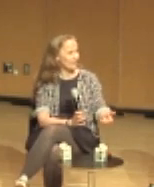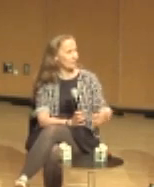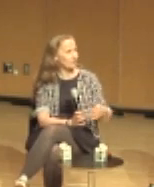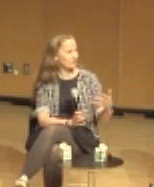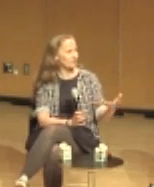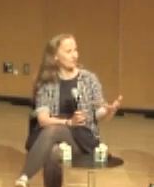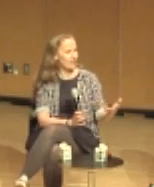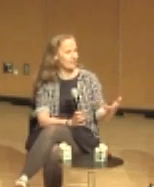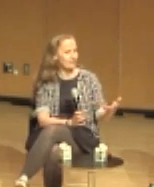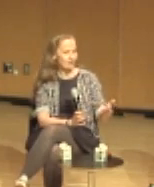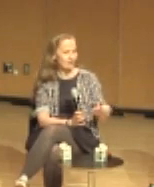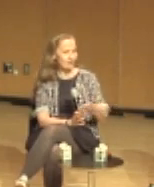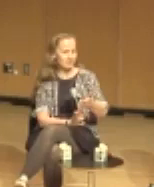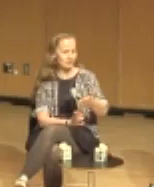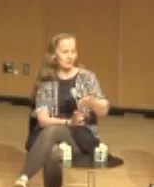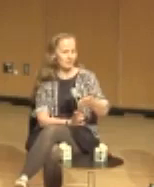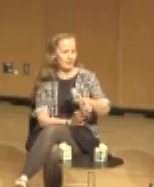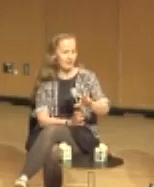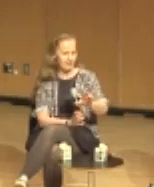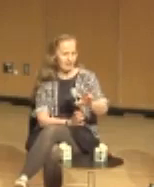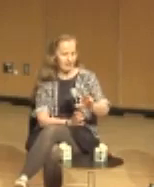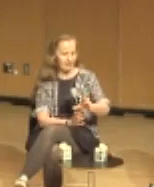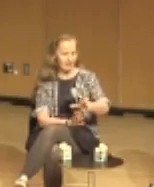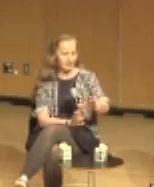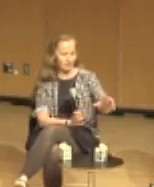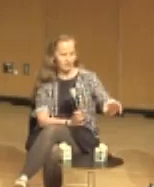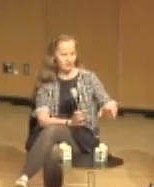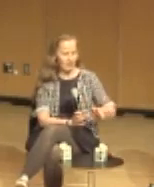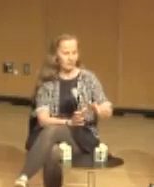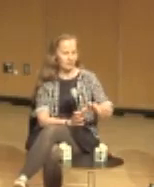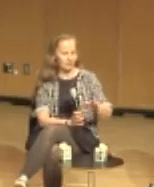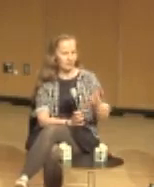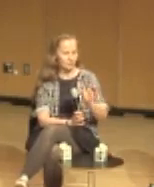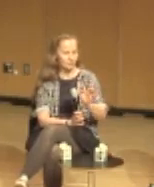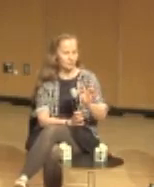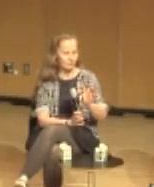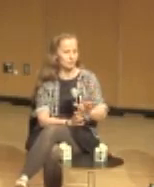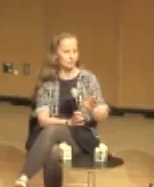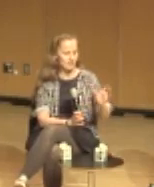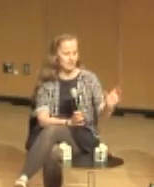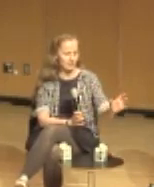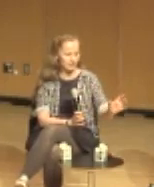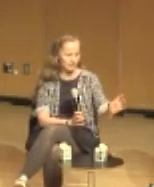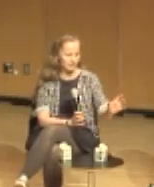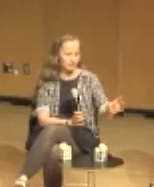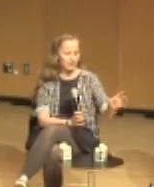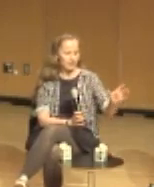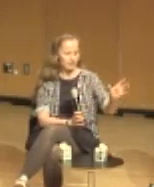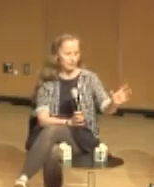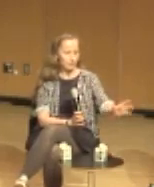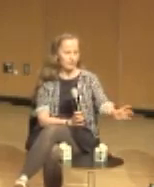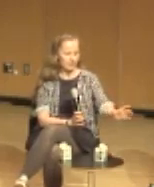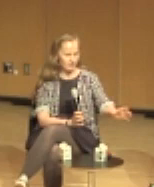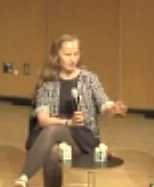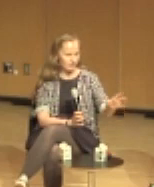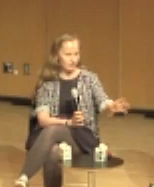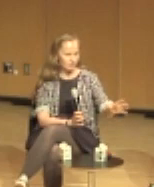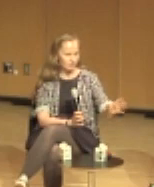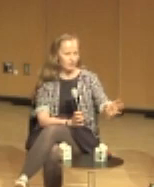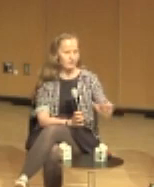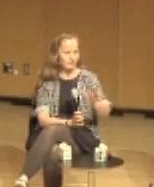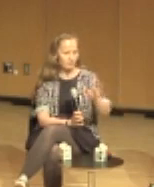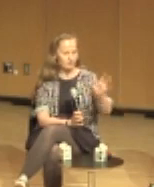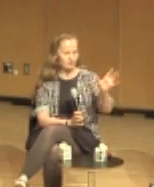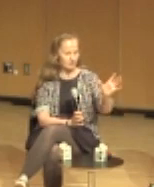learn that language it even makes because so in in in Oslo in the capital there are two the two biggest theaters there's one that does the